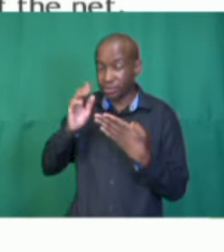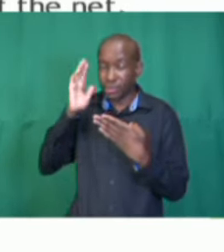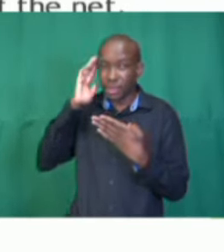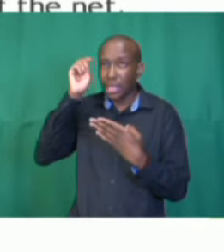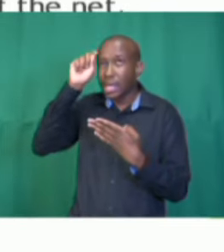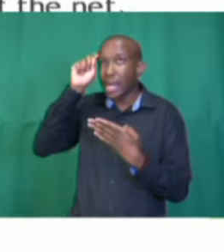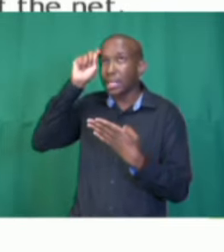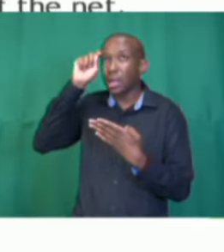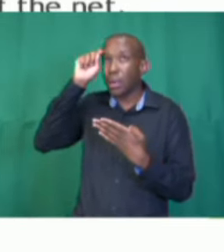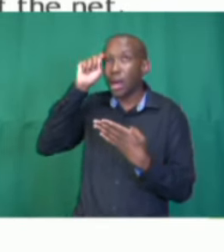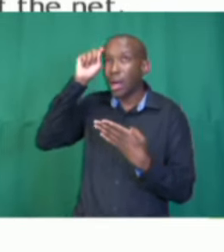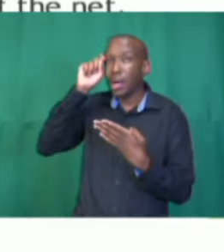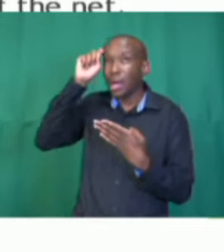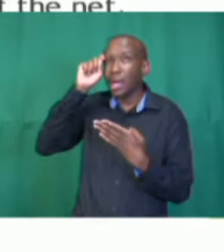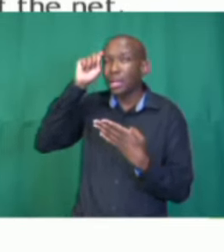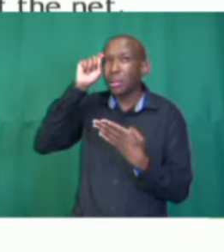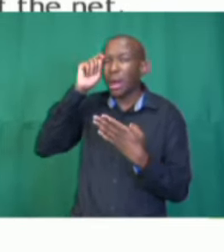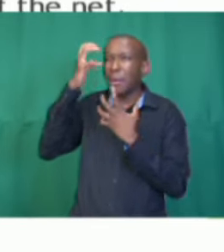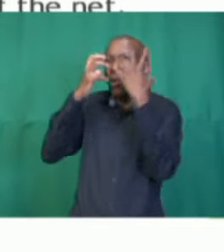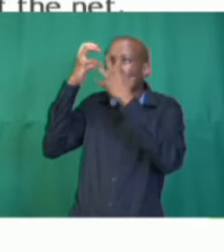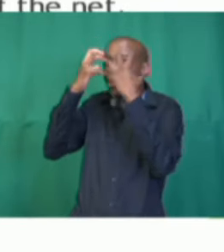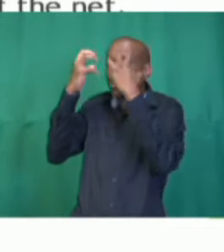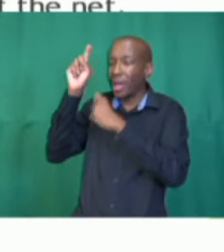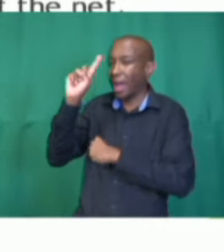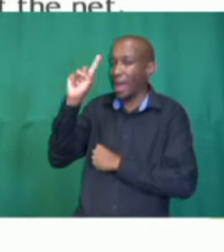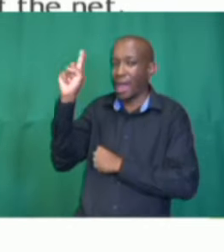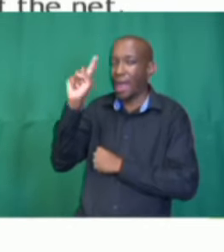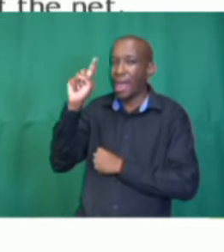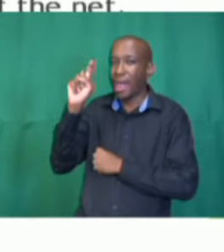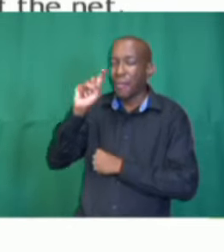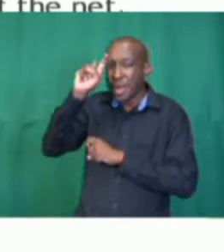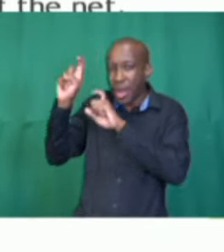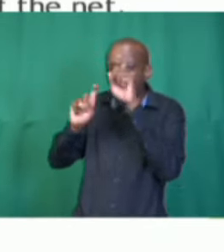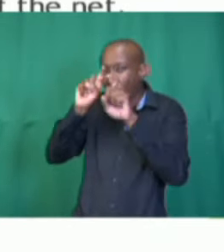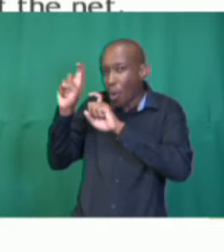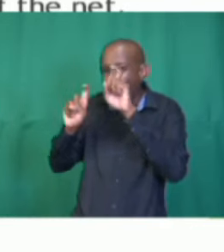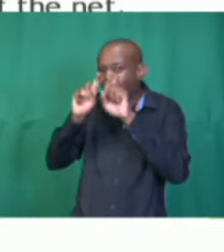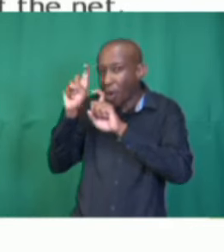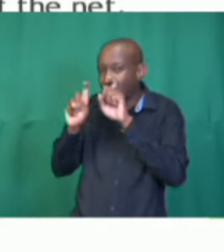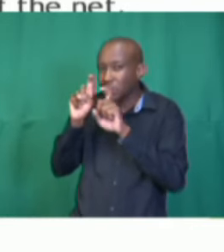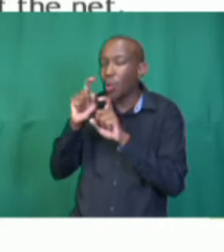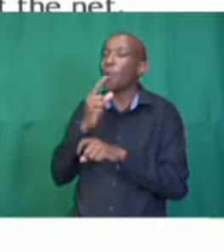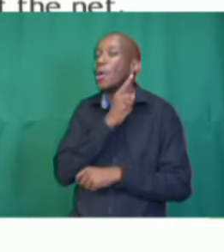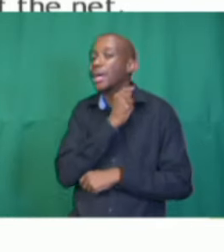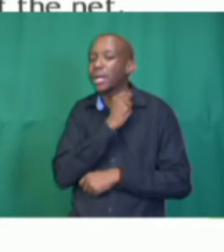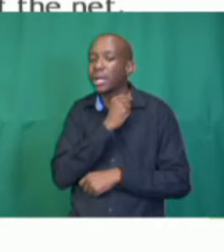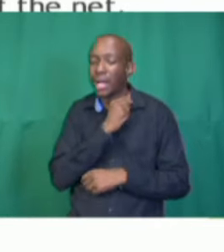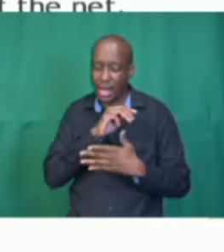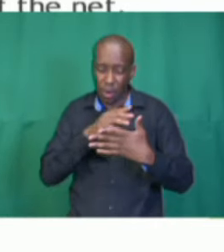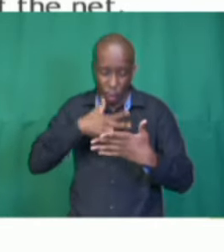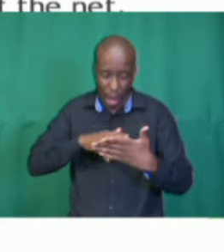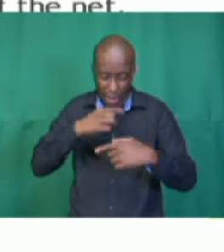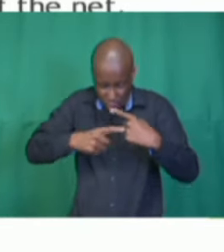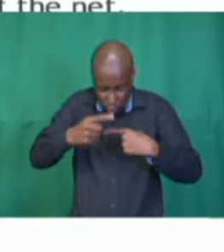a question out of confusion, but a question out of interest, wanting to find out more what has happened.